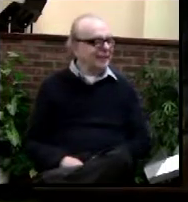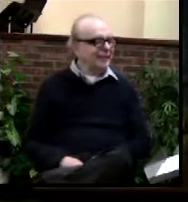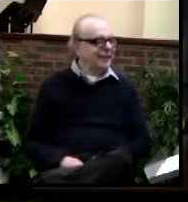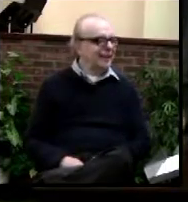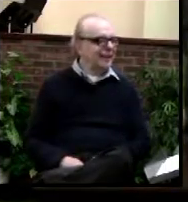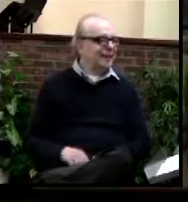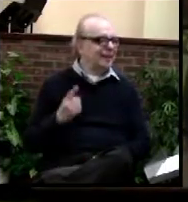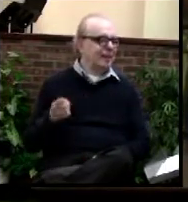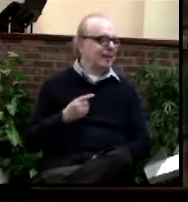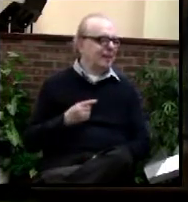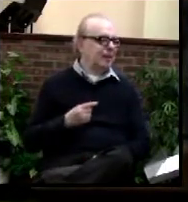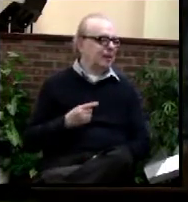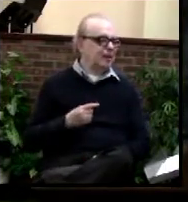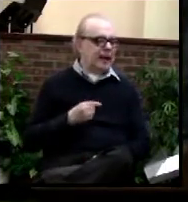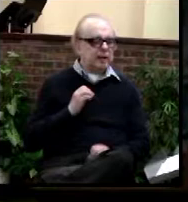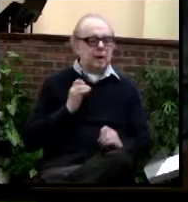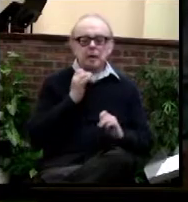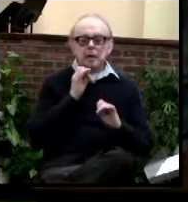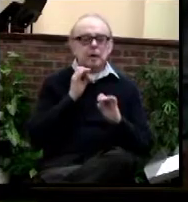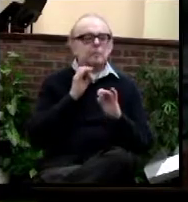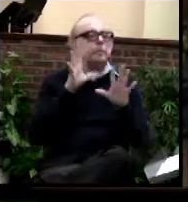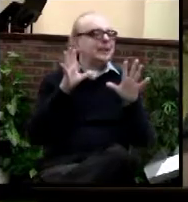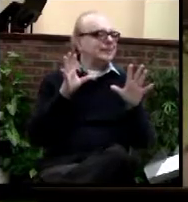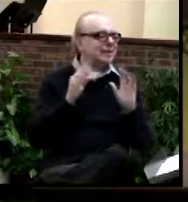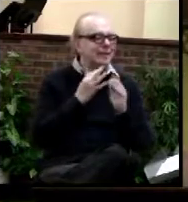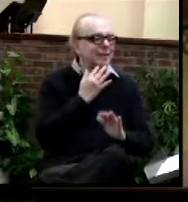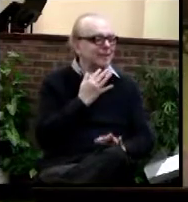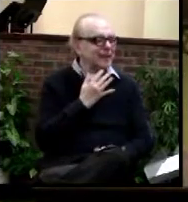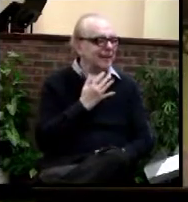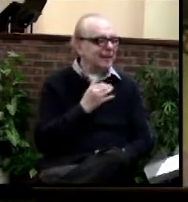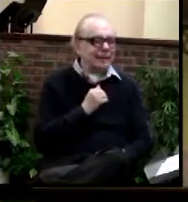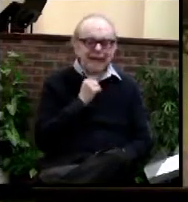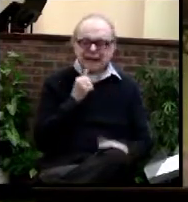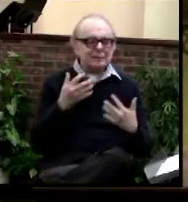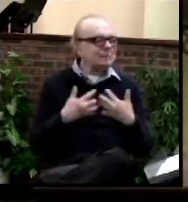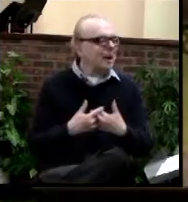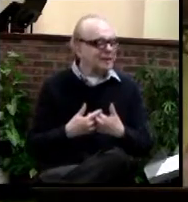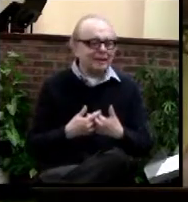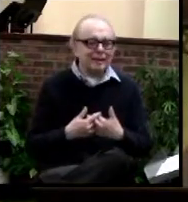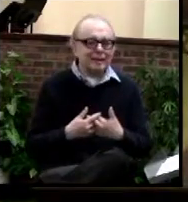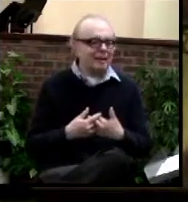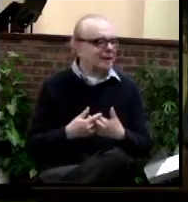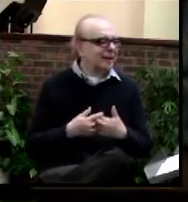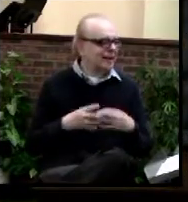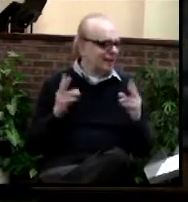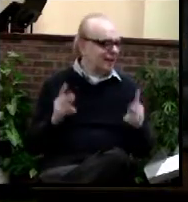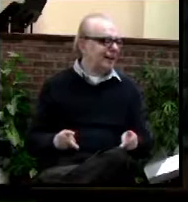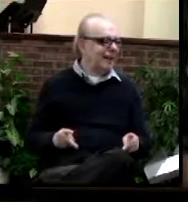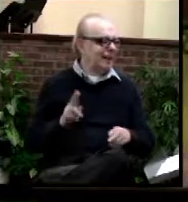They always wore bright colors, okay? They didn't match, and nobody wore